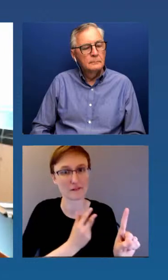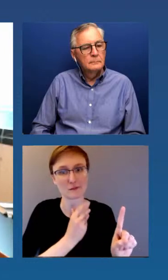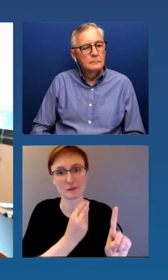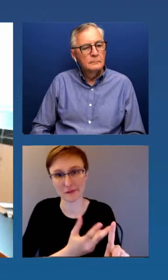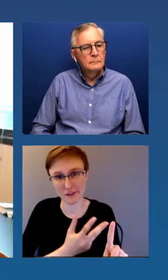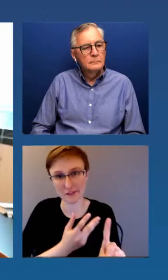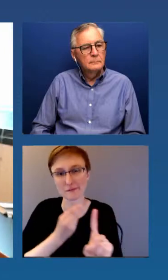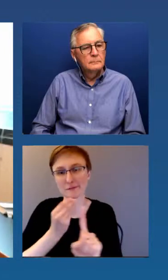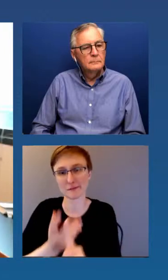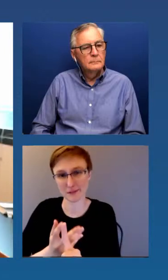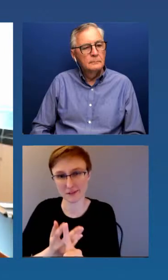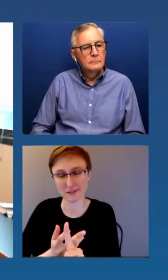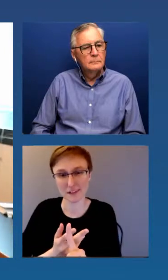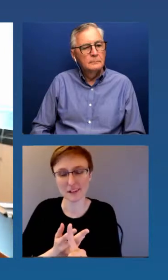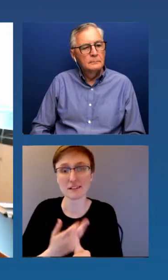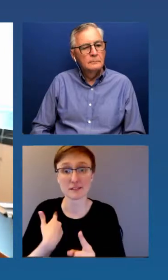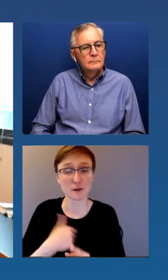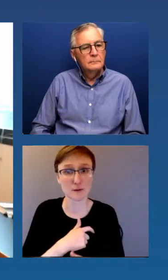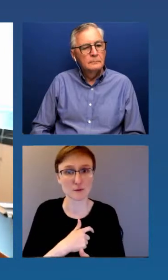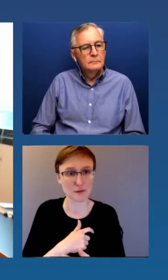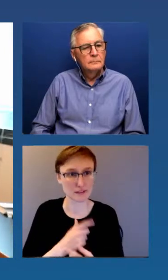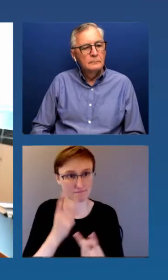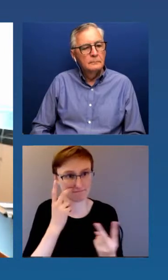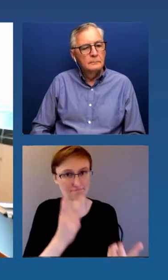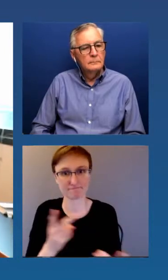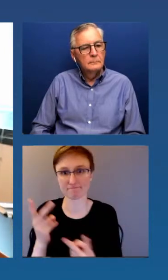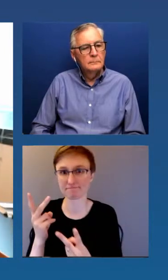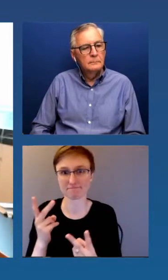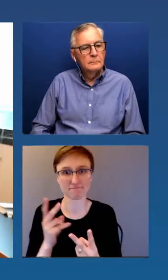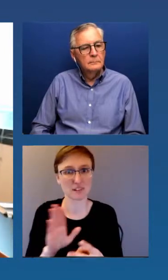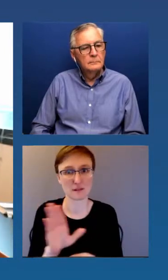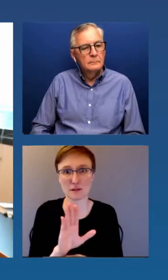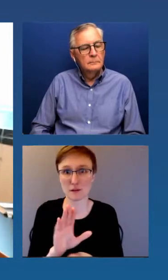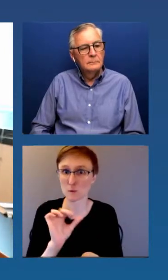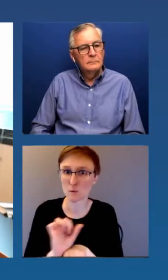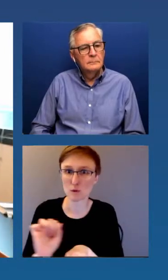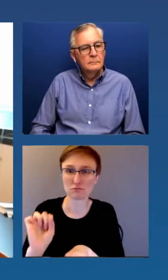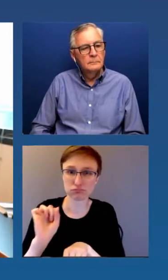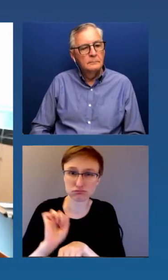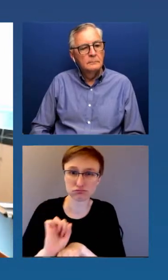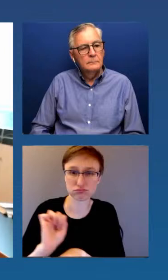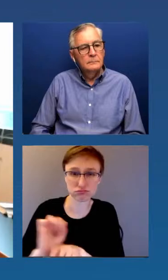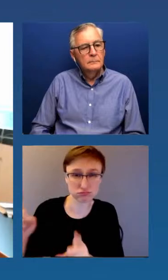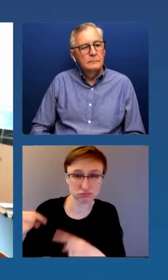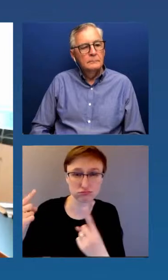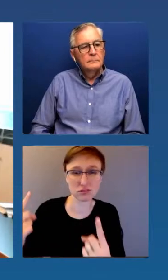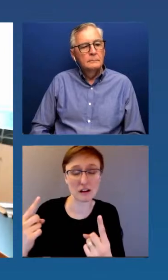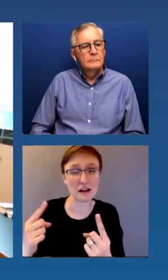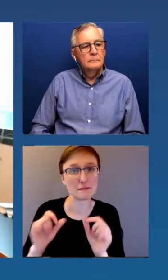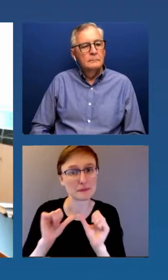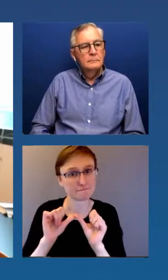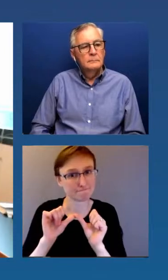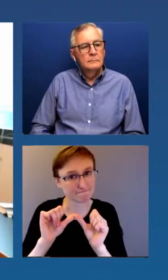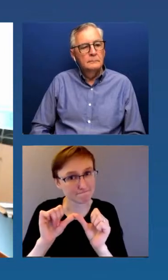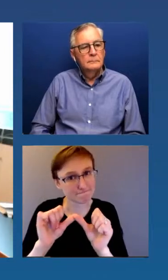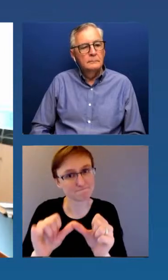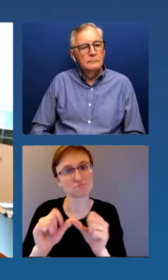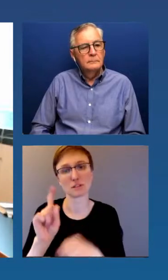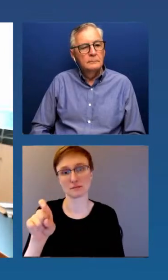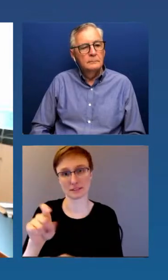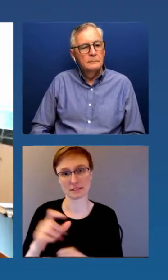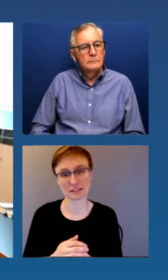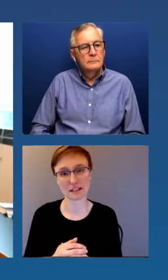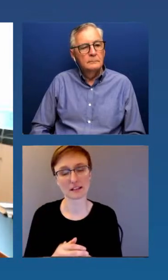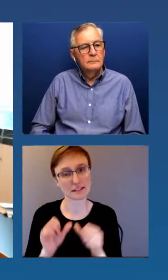of the tremendous efforts that all of the partners have put in, there's still work to do. And we still need to learn from community, and we still